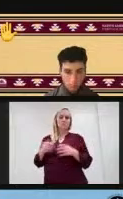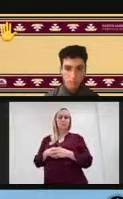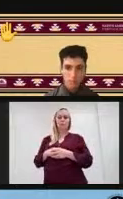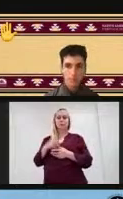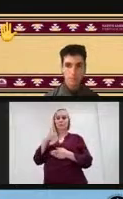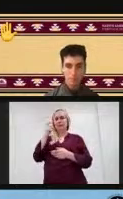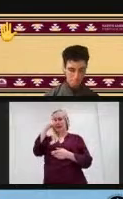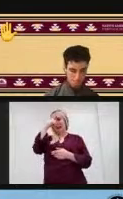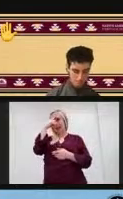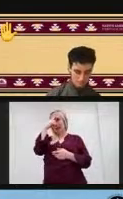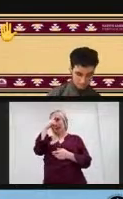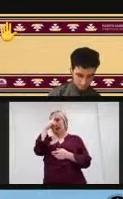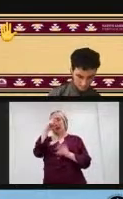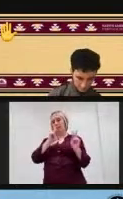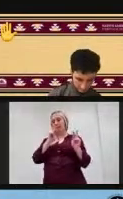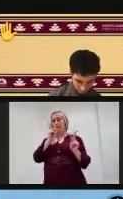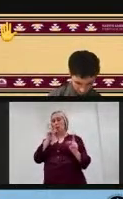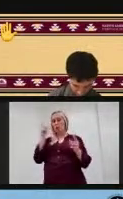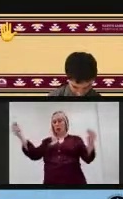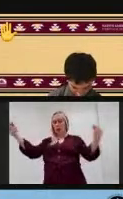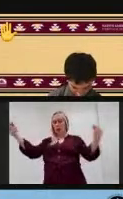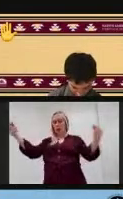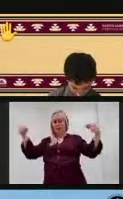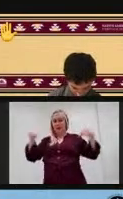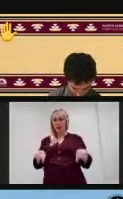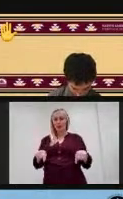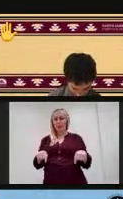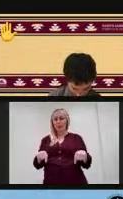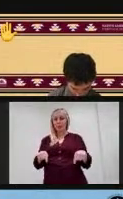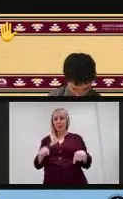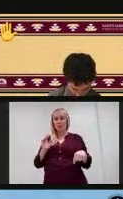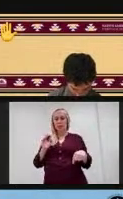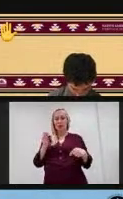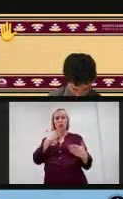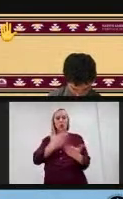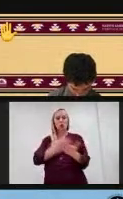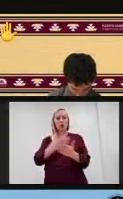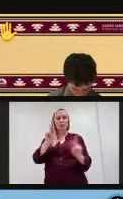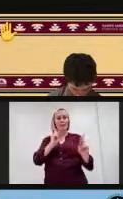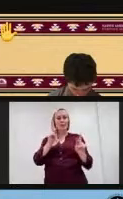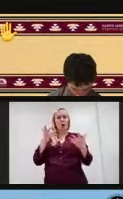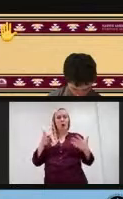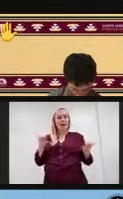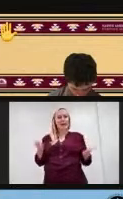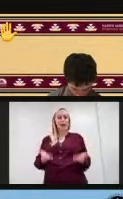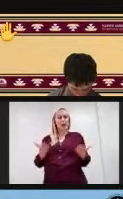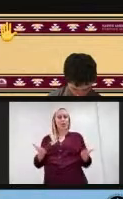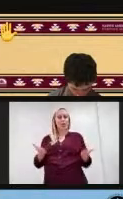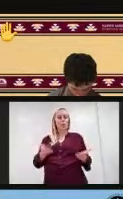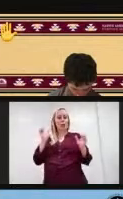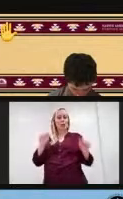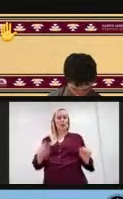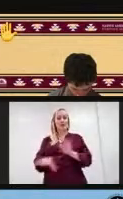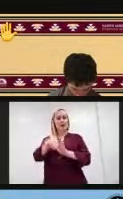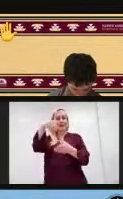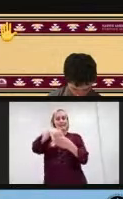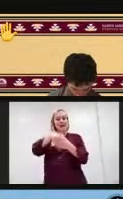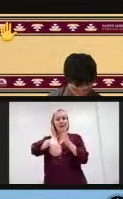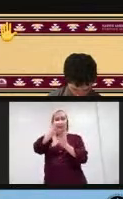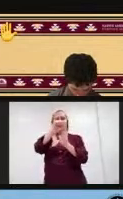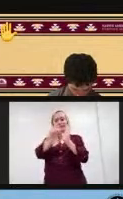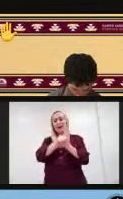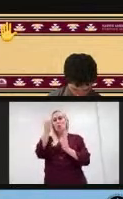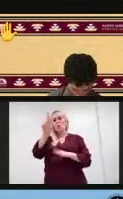because I think that the people that are here are some good people too that we could find within the state or the